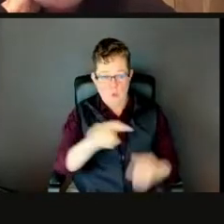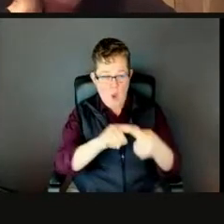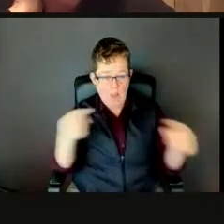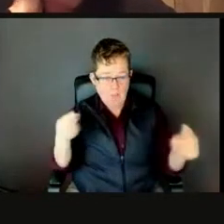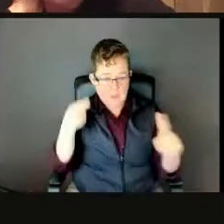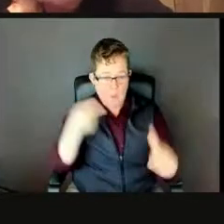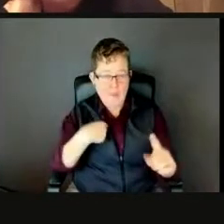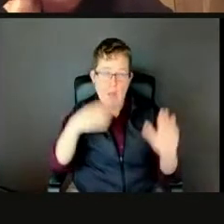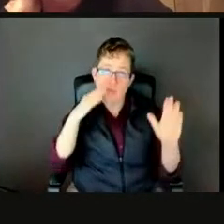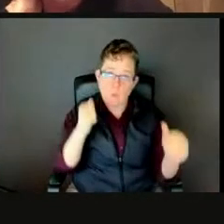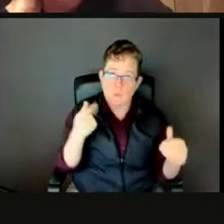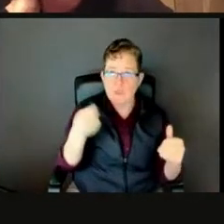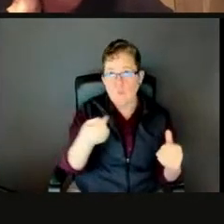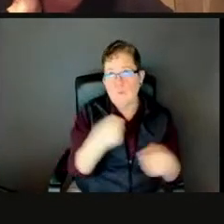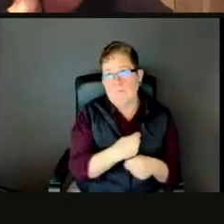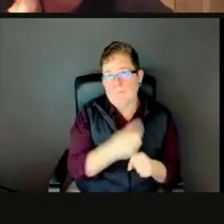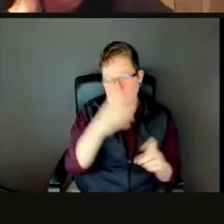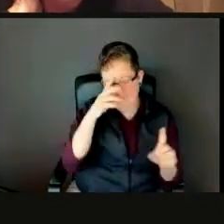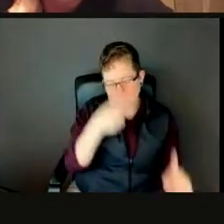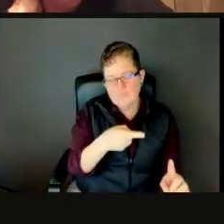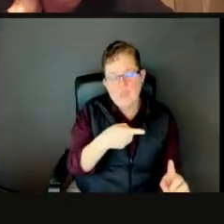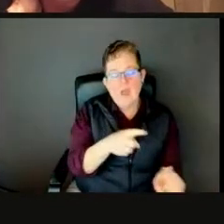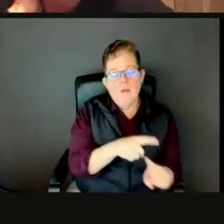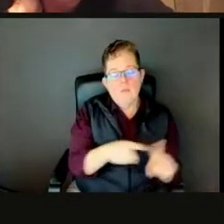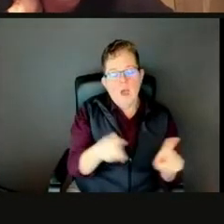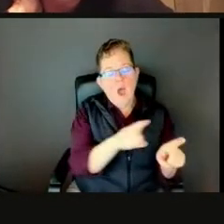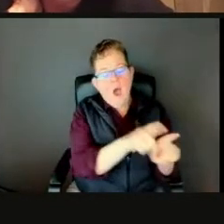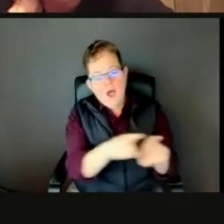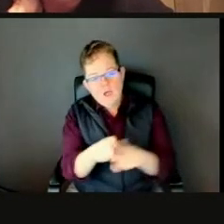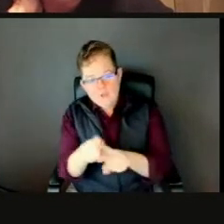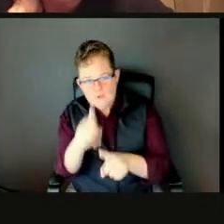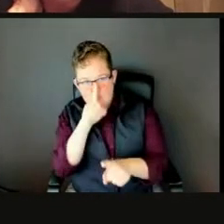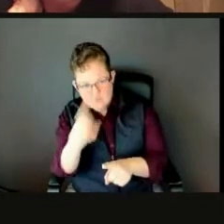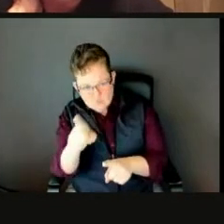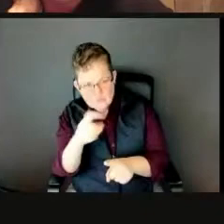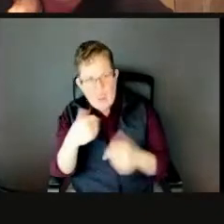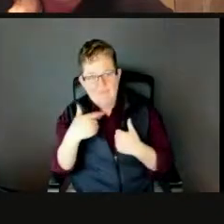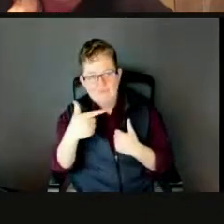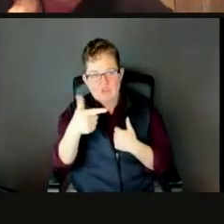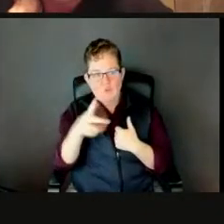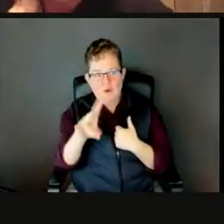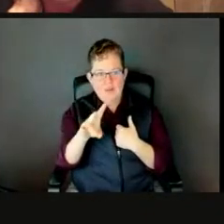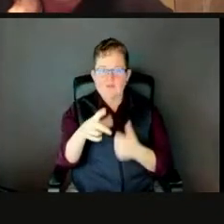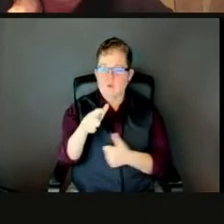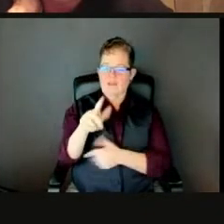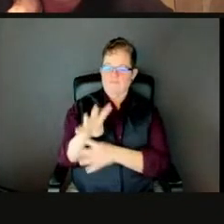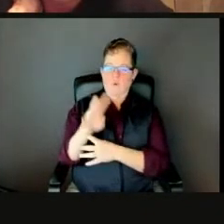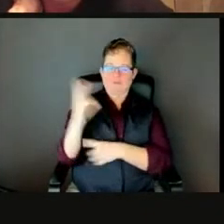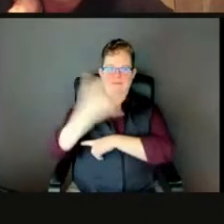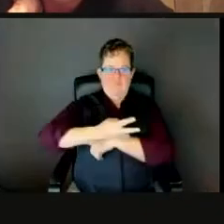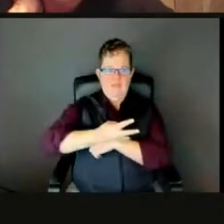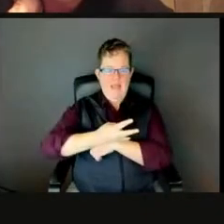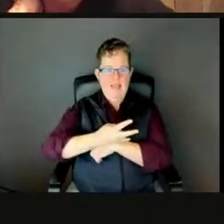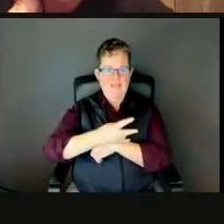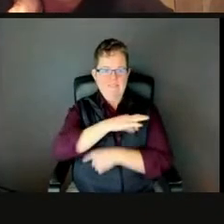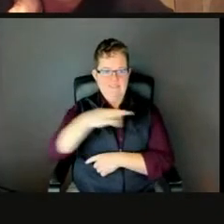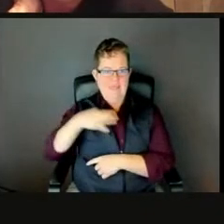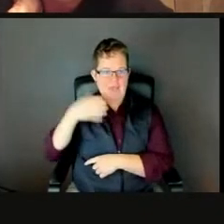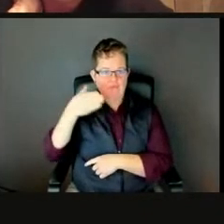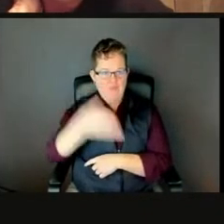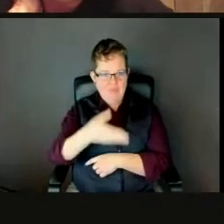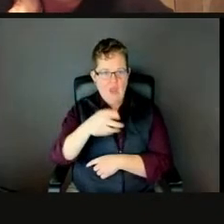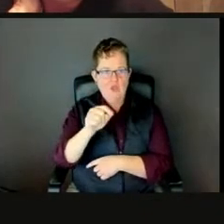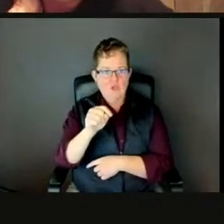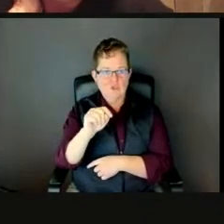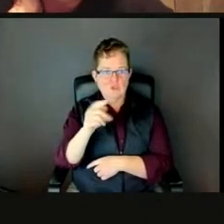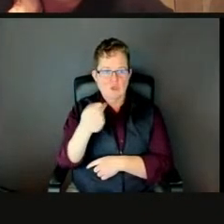were making. But it's also true that having 24/7 staff at Turner Road